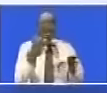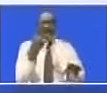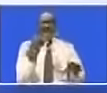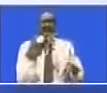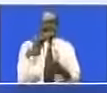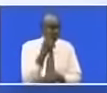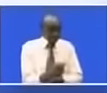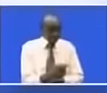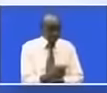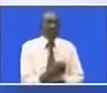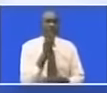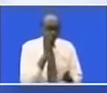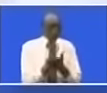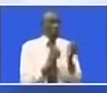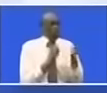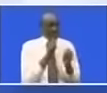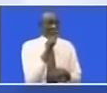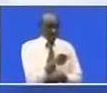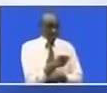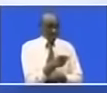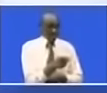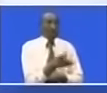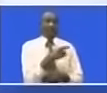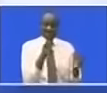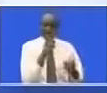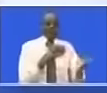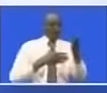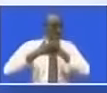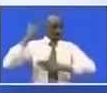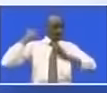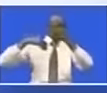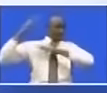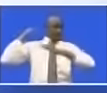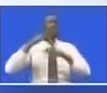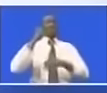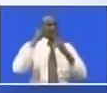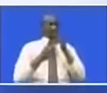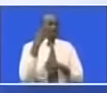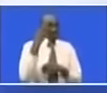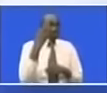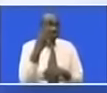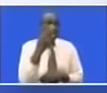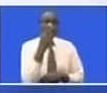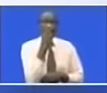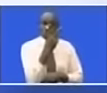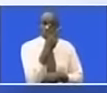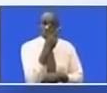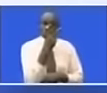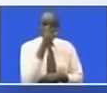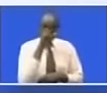those very competitive elections. Going back to history, the last three elections, in the year 2000, we